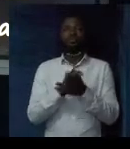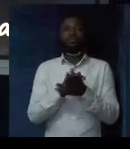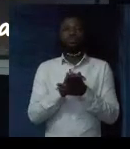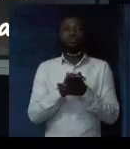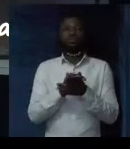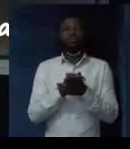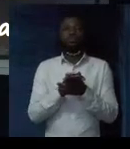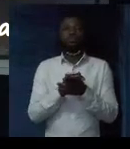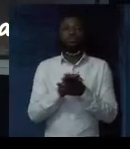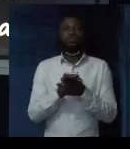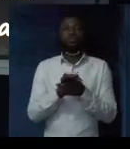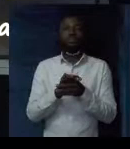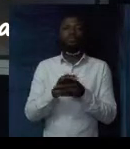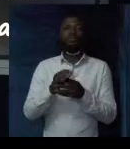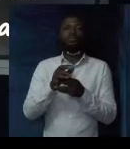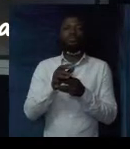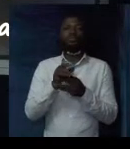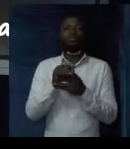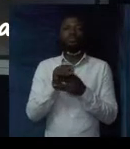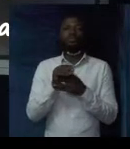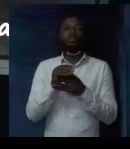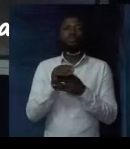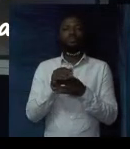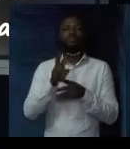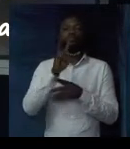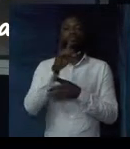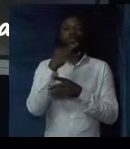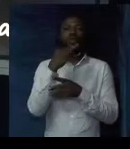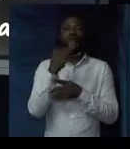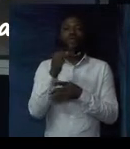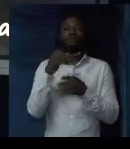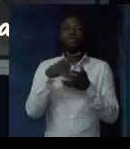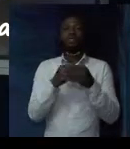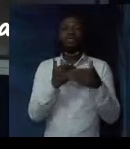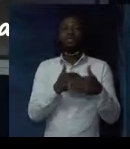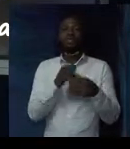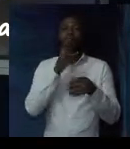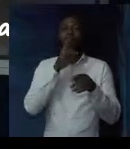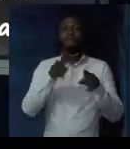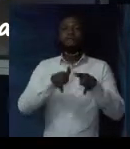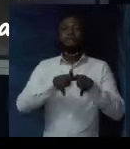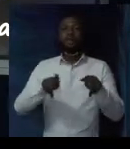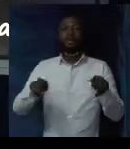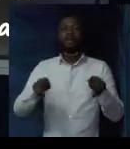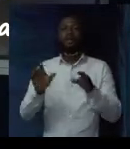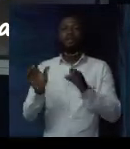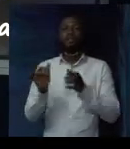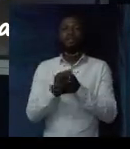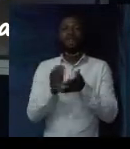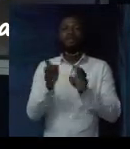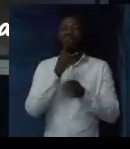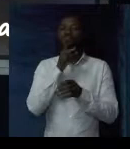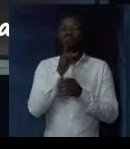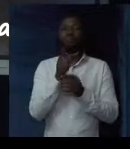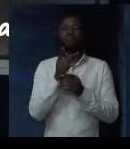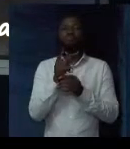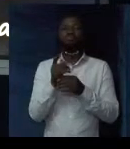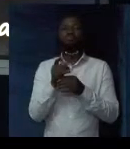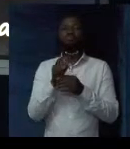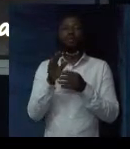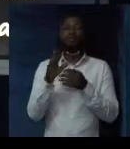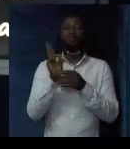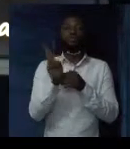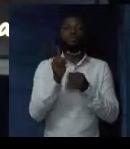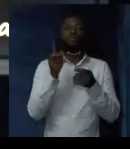well. It's as obvious as day. Two of its sides are parallel. I mean, that does not apply to a